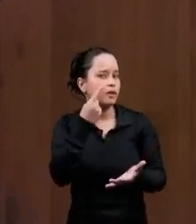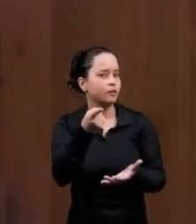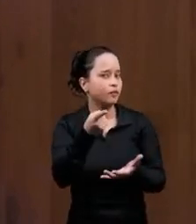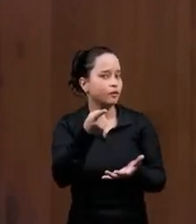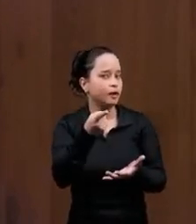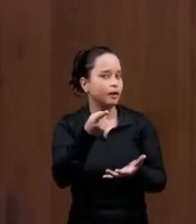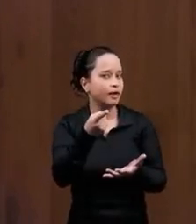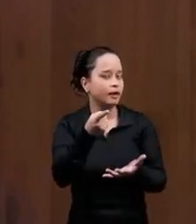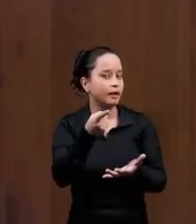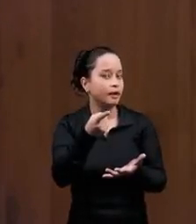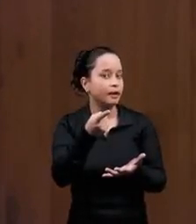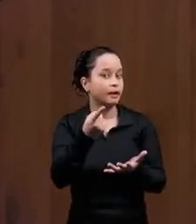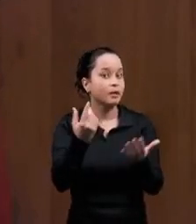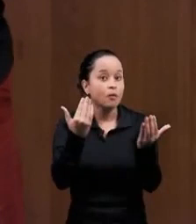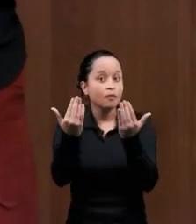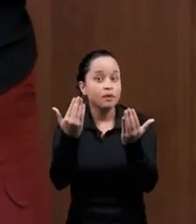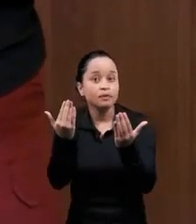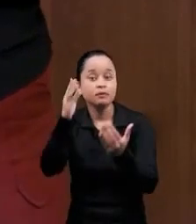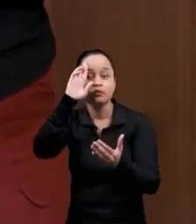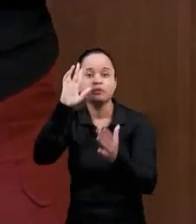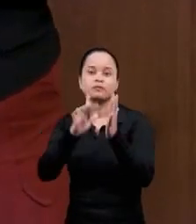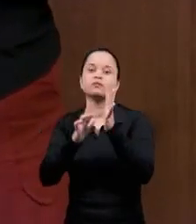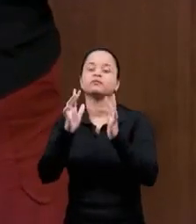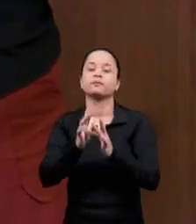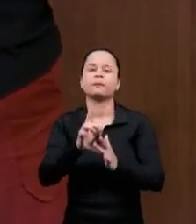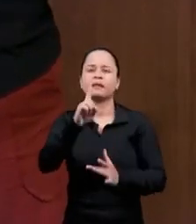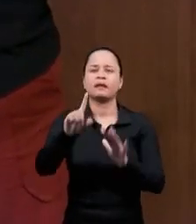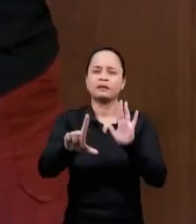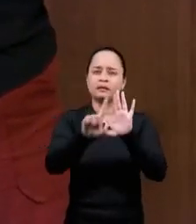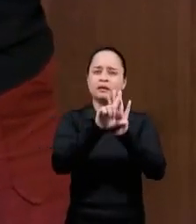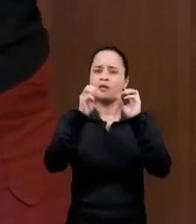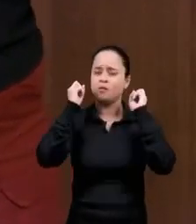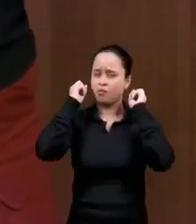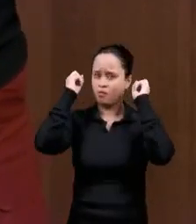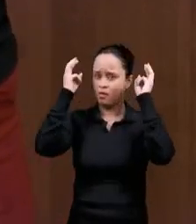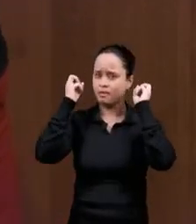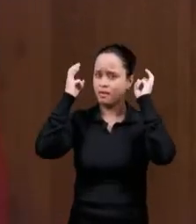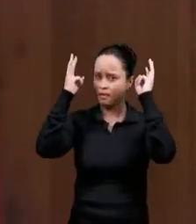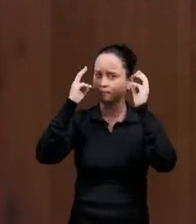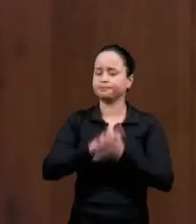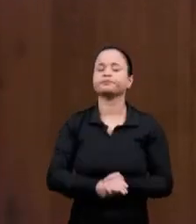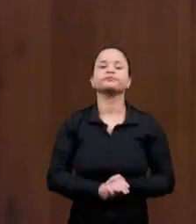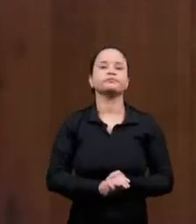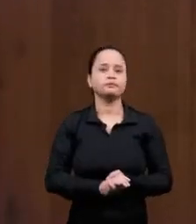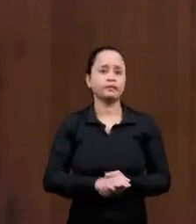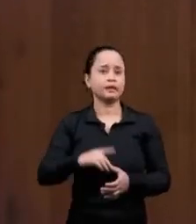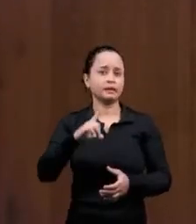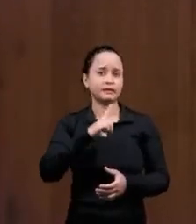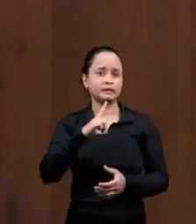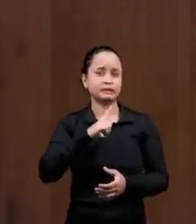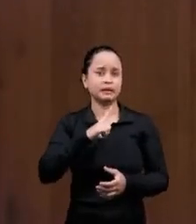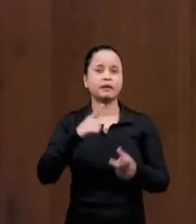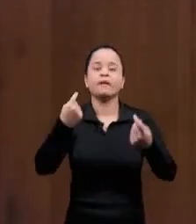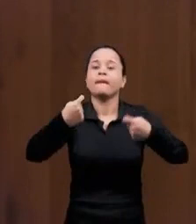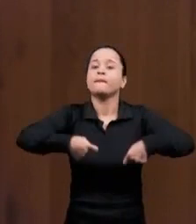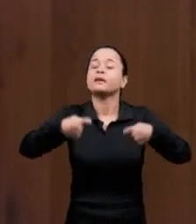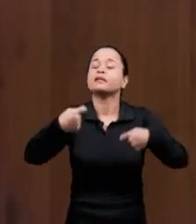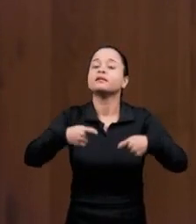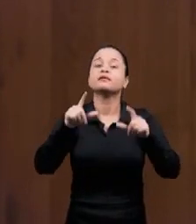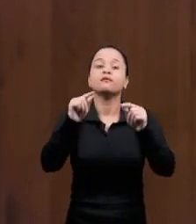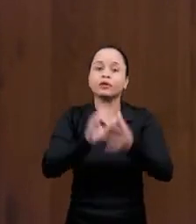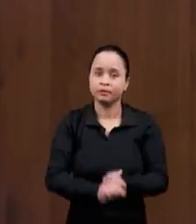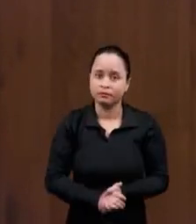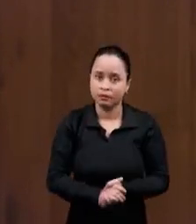Old Testament that's a symbol of the Lord Jesus. In the Law of Moses, there was